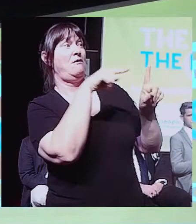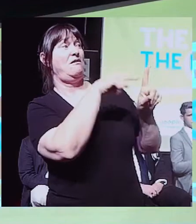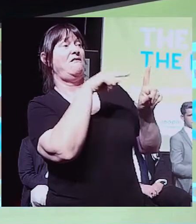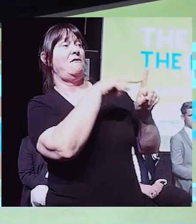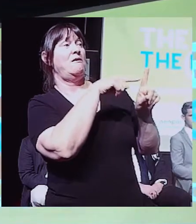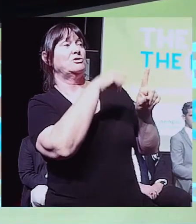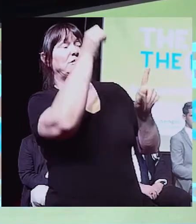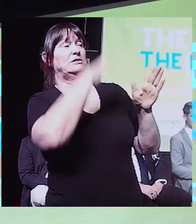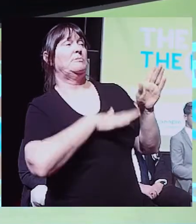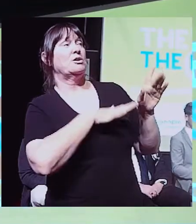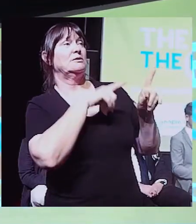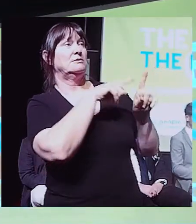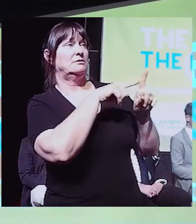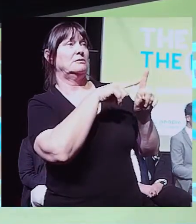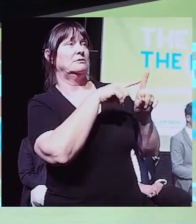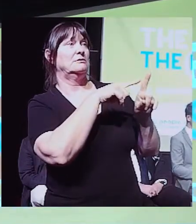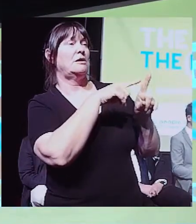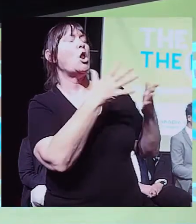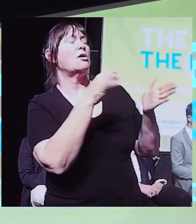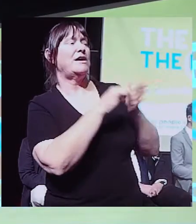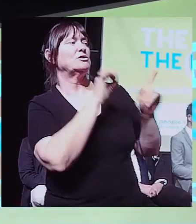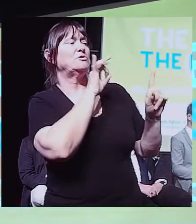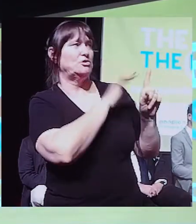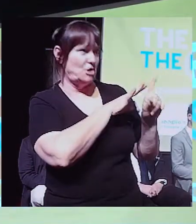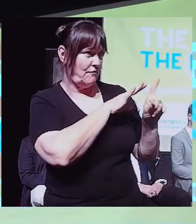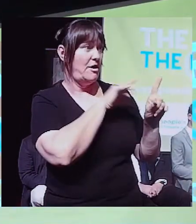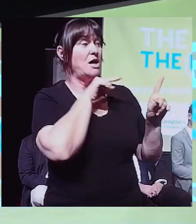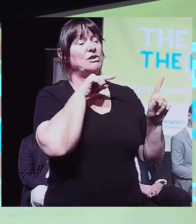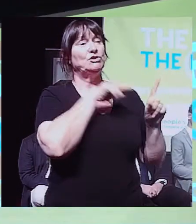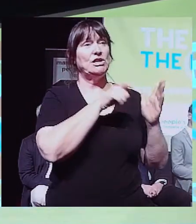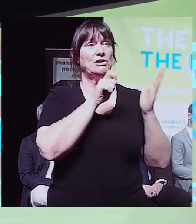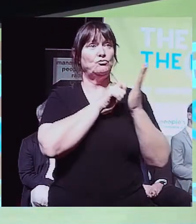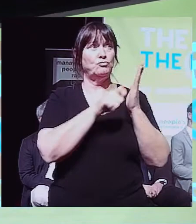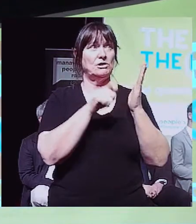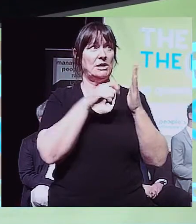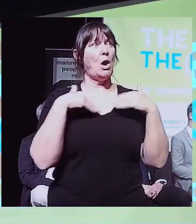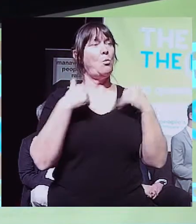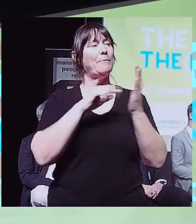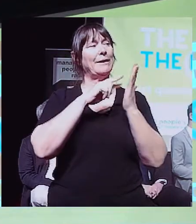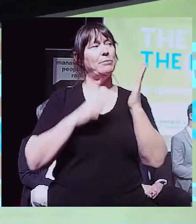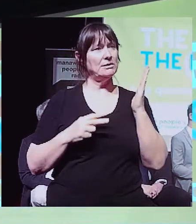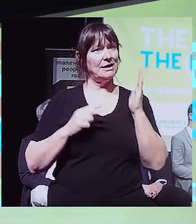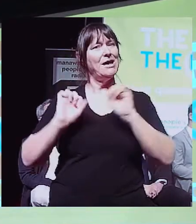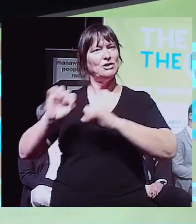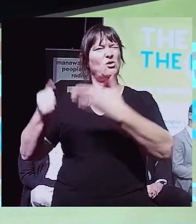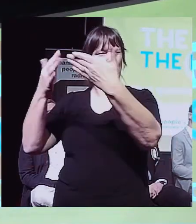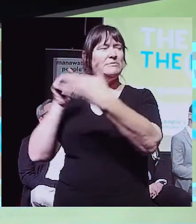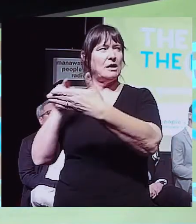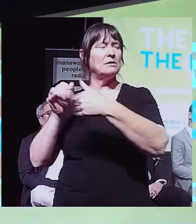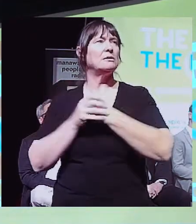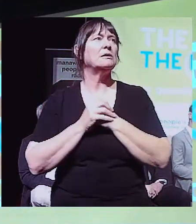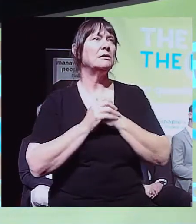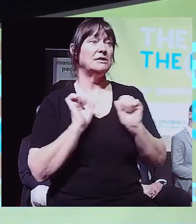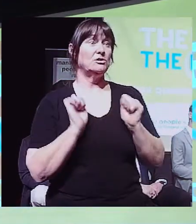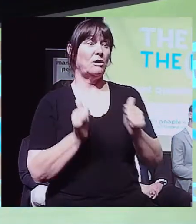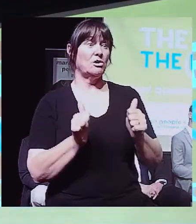hardships, both systematic and otherwise in her life. She's written a new wellbeing policy that is on our website. It's quite